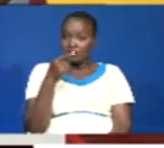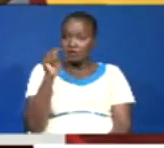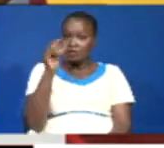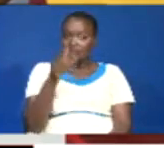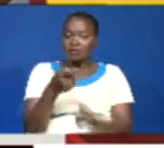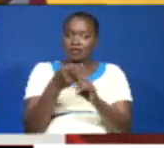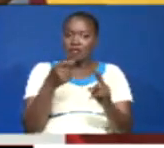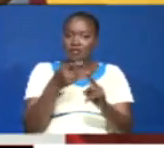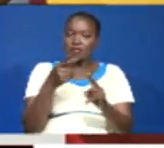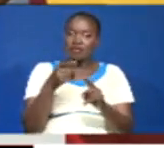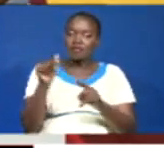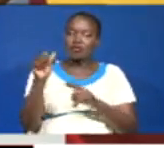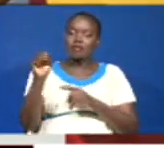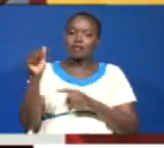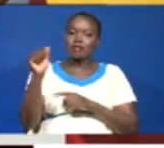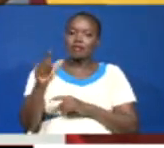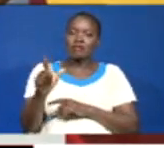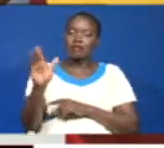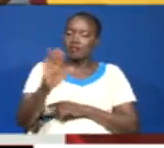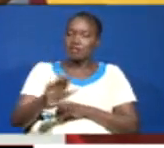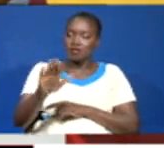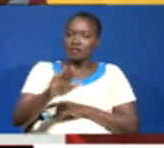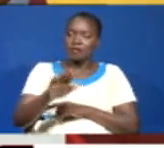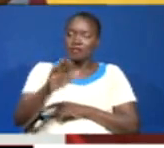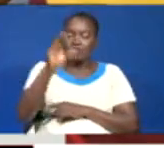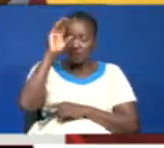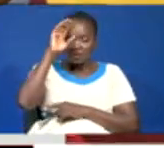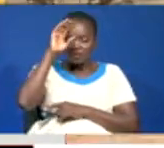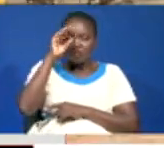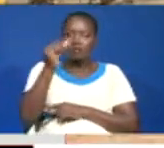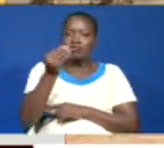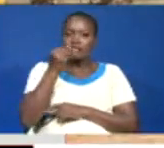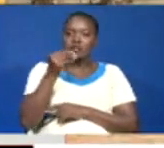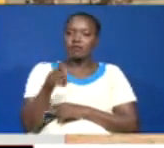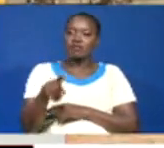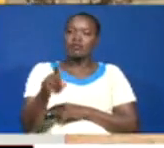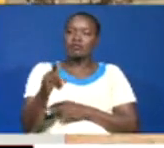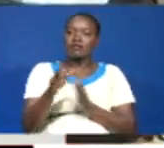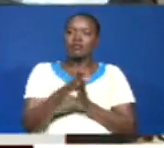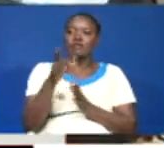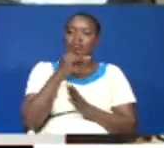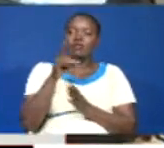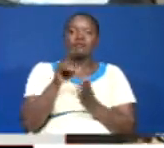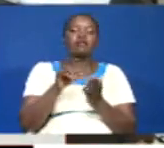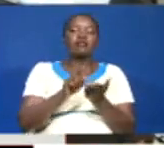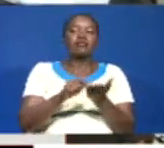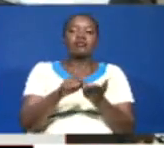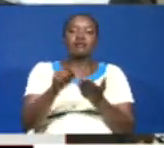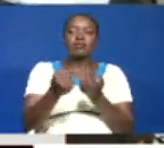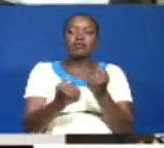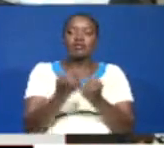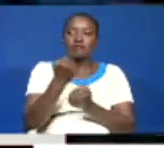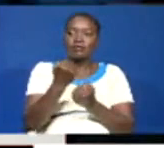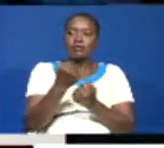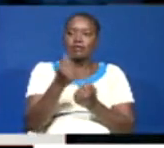the arid and semi-arid regions should consider edible insects and drought-resistant crops as an alternative